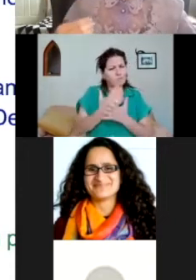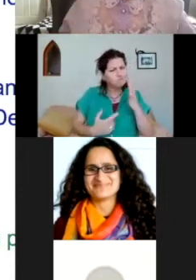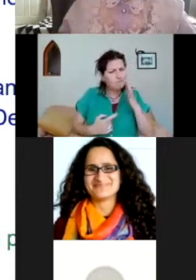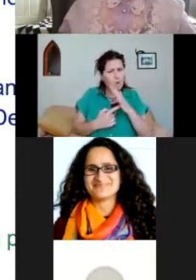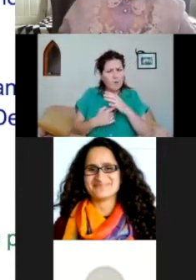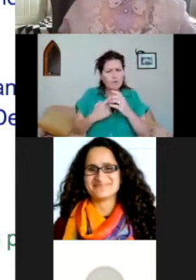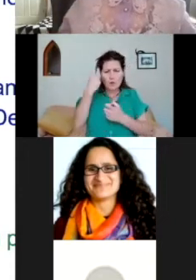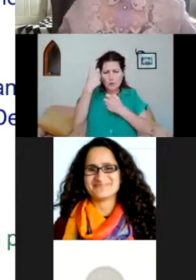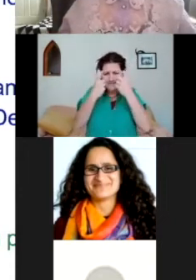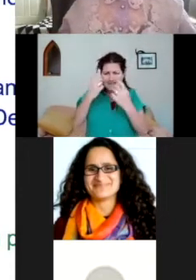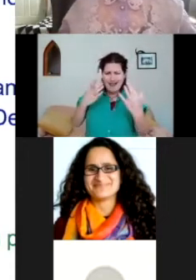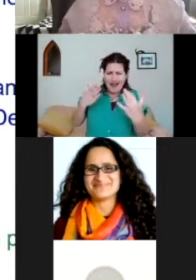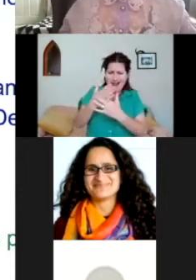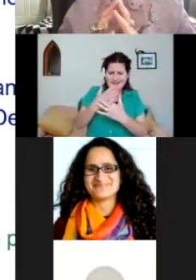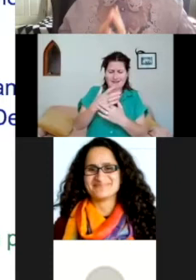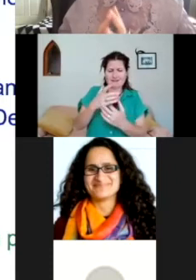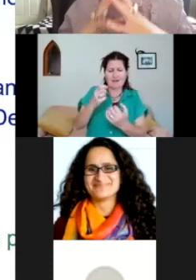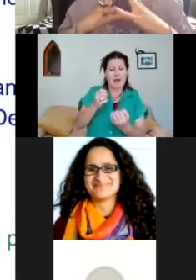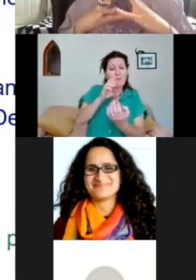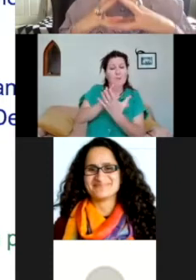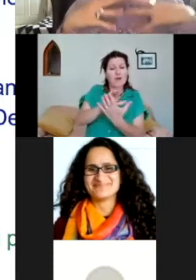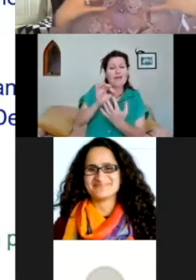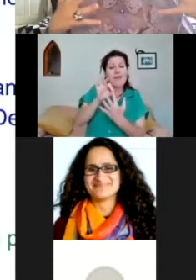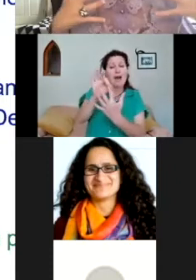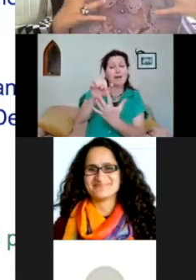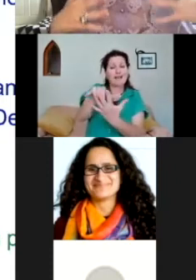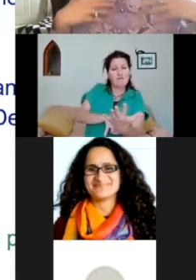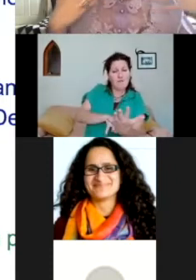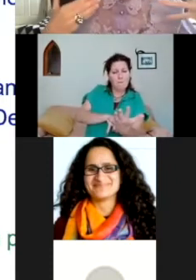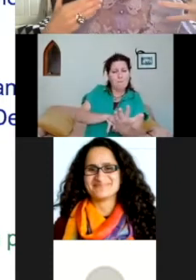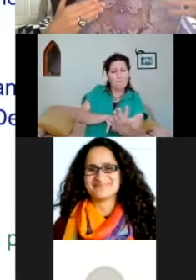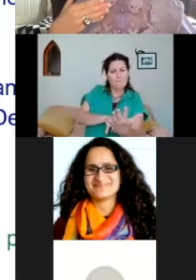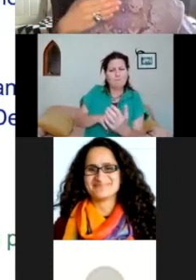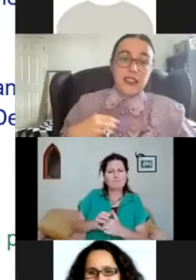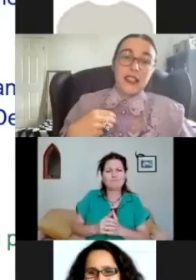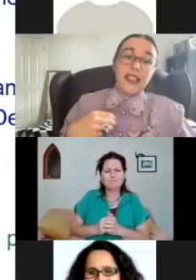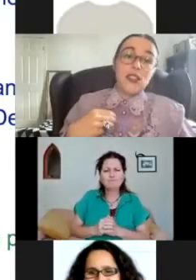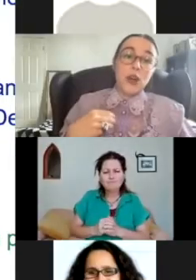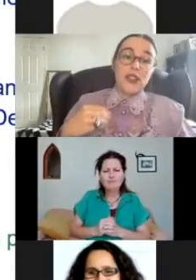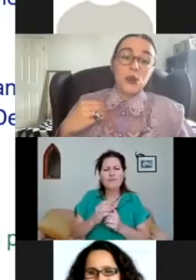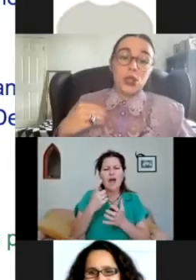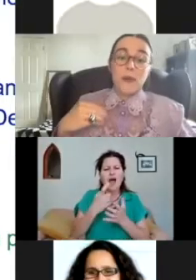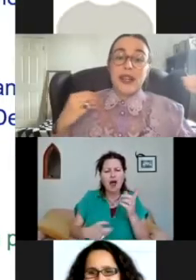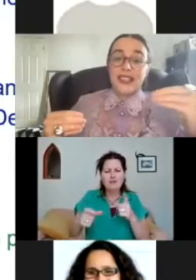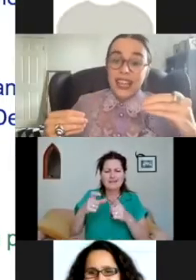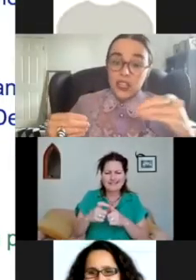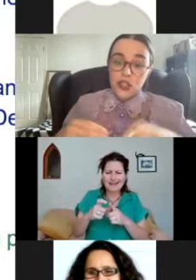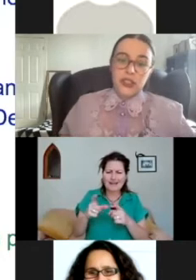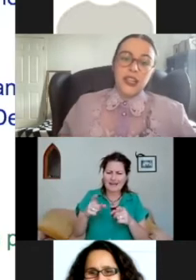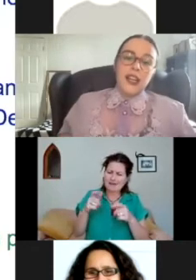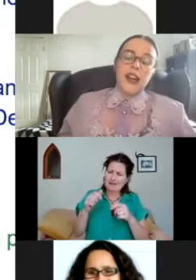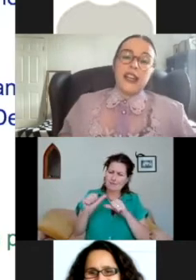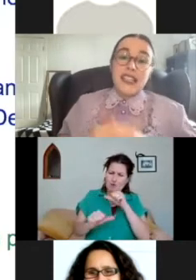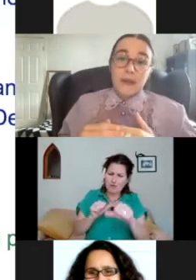the application form. And finally, this R&D process needs to have a sort of a